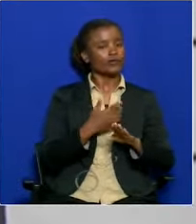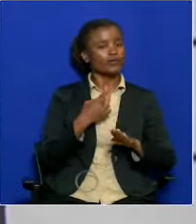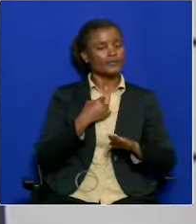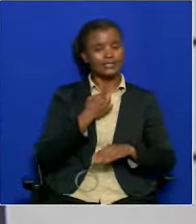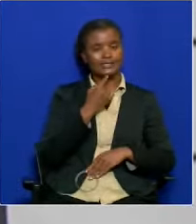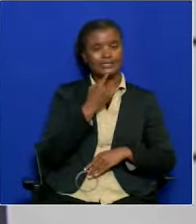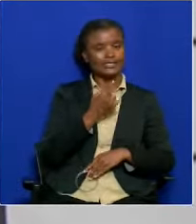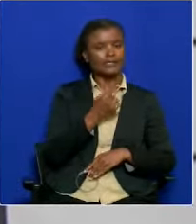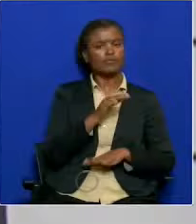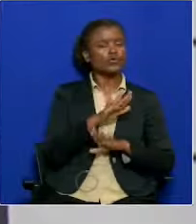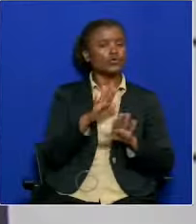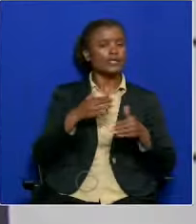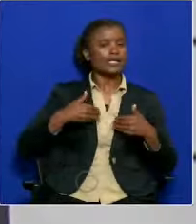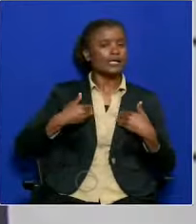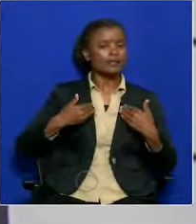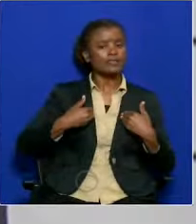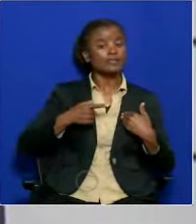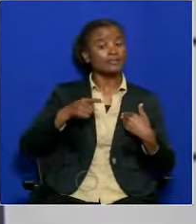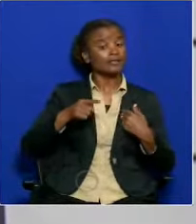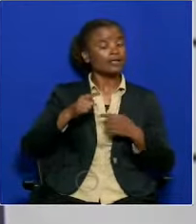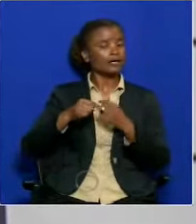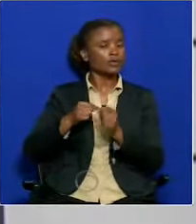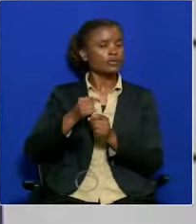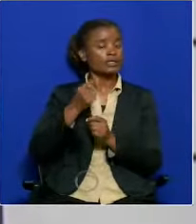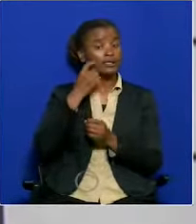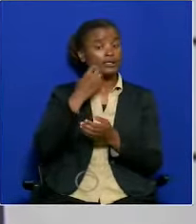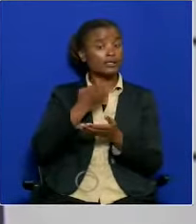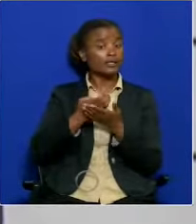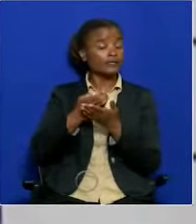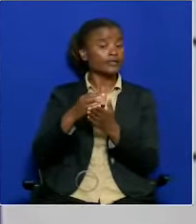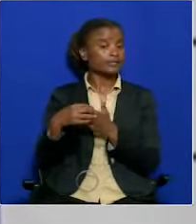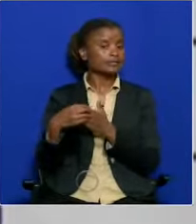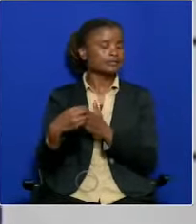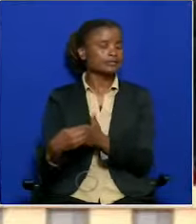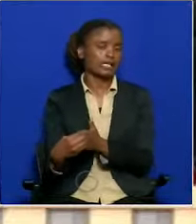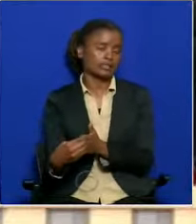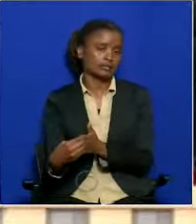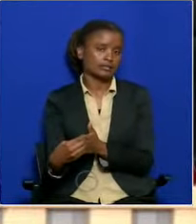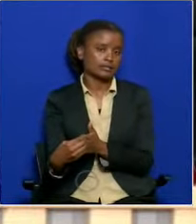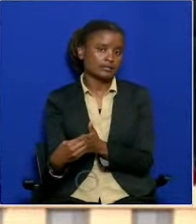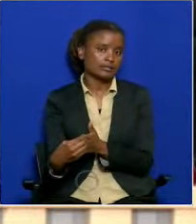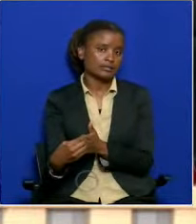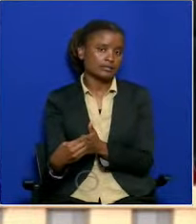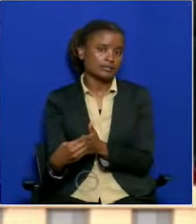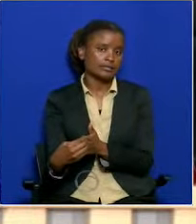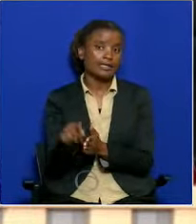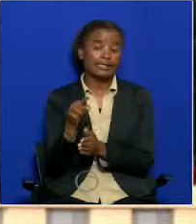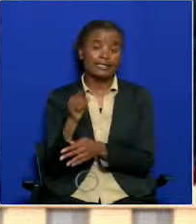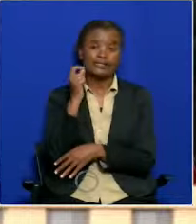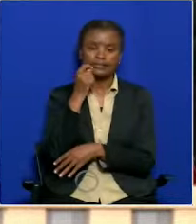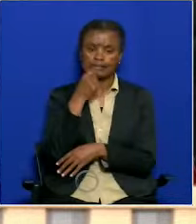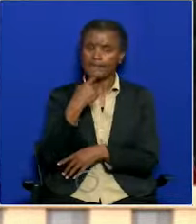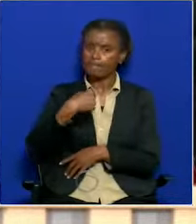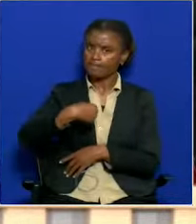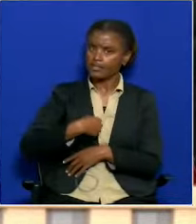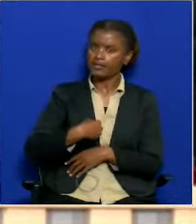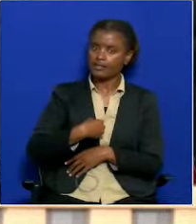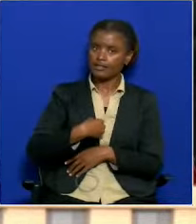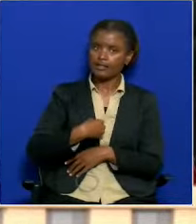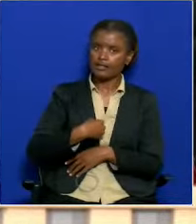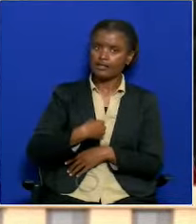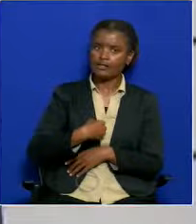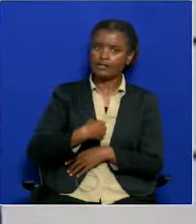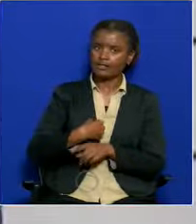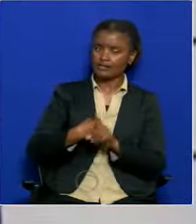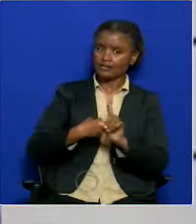evidence leaders who purported or indicated that I'm the one who said, show me to Kaula, you must not